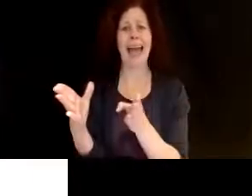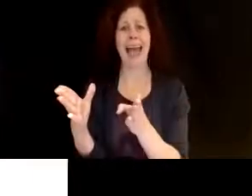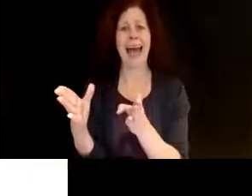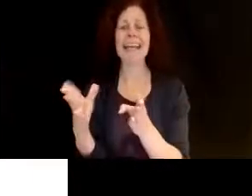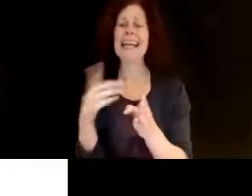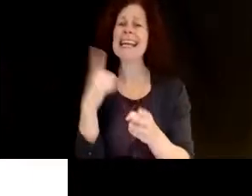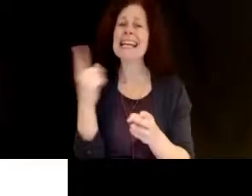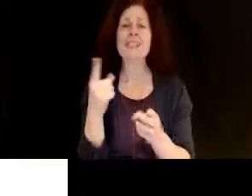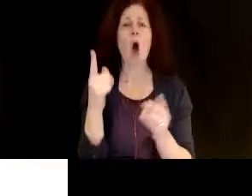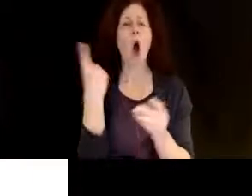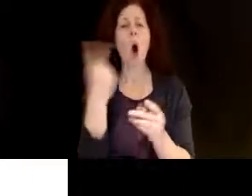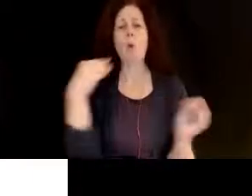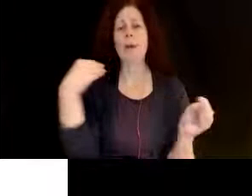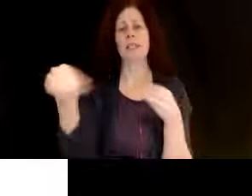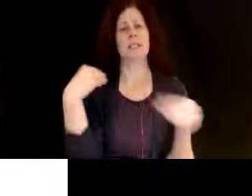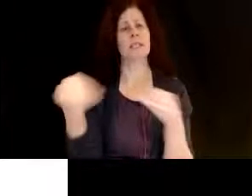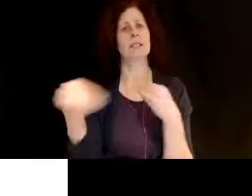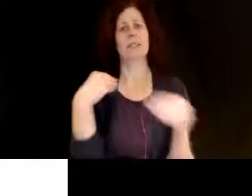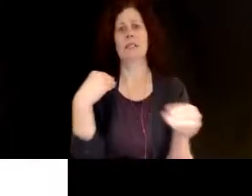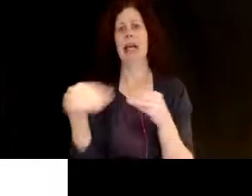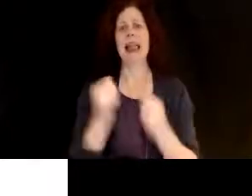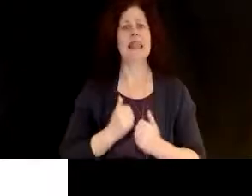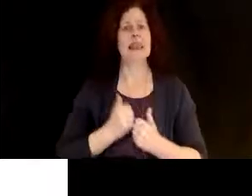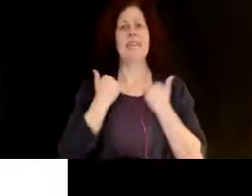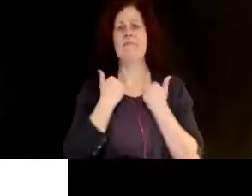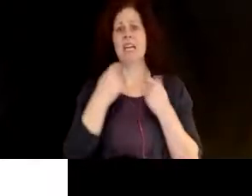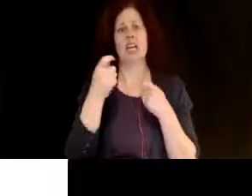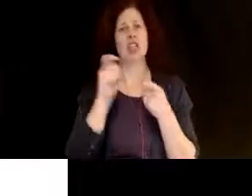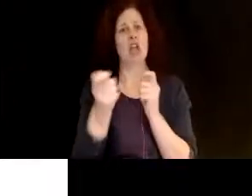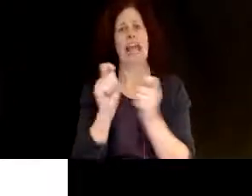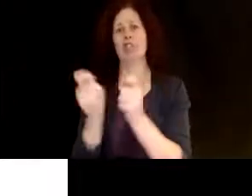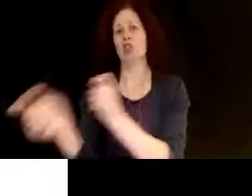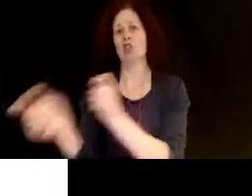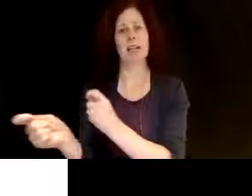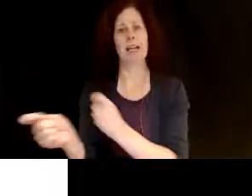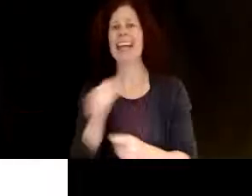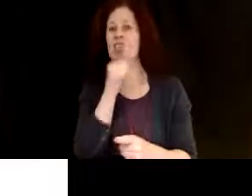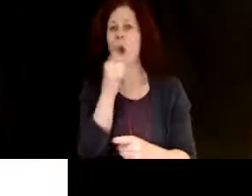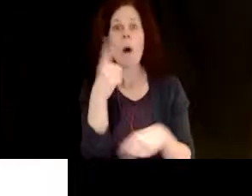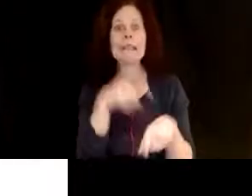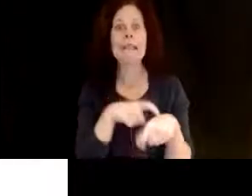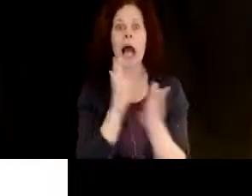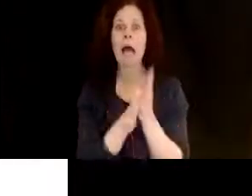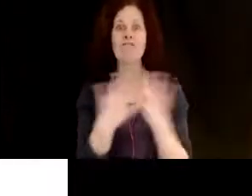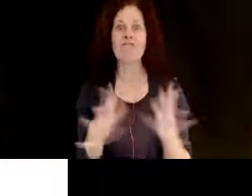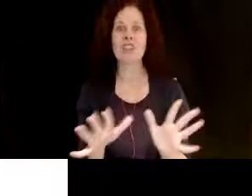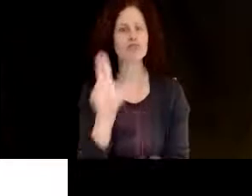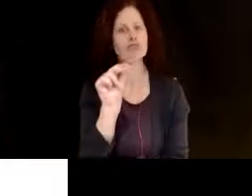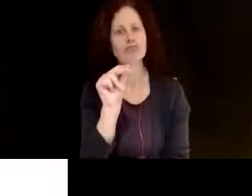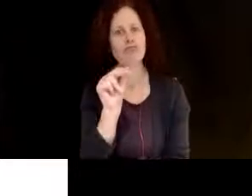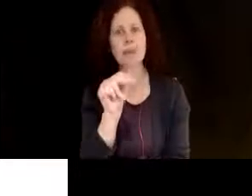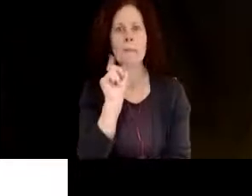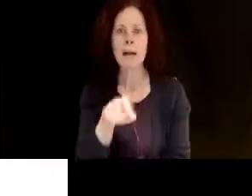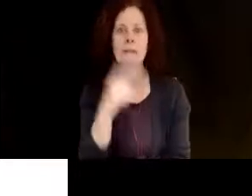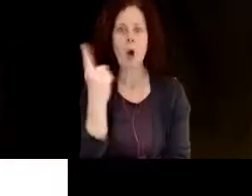living document. You have to start somewhere, make some progress, learn from that progress, and keep moving forward with it as you're adding on to